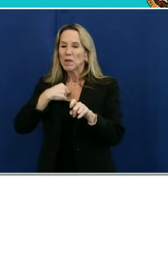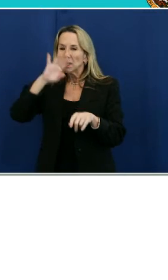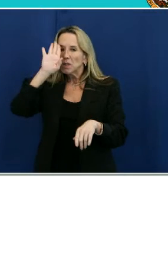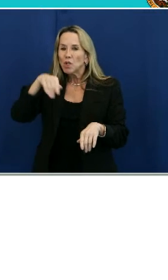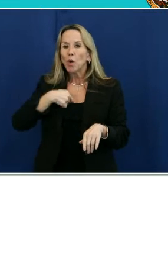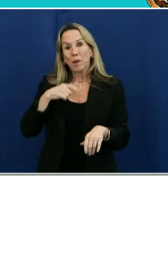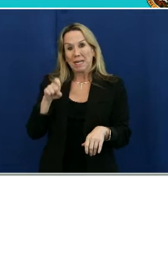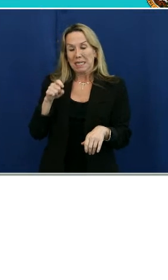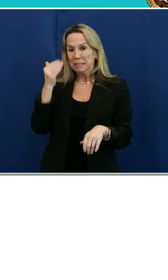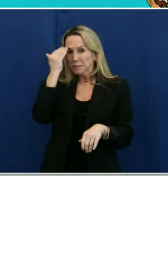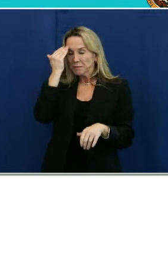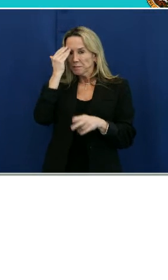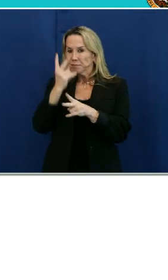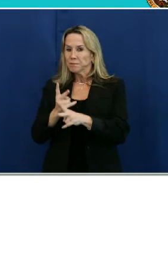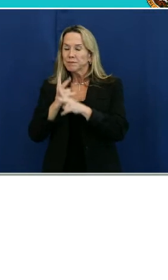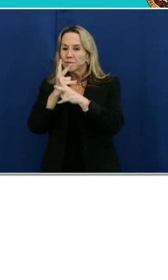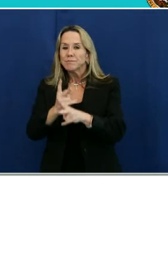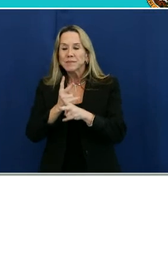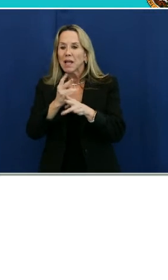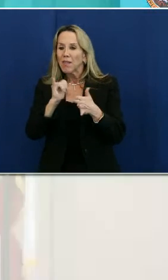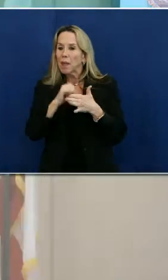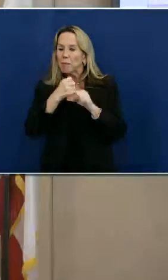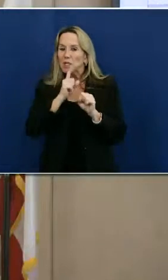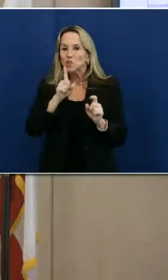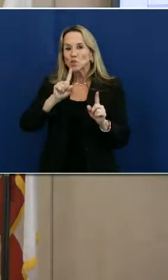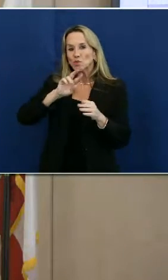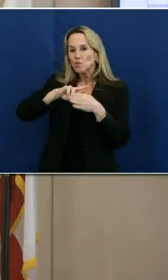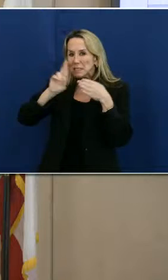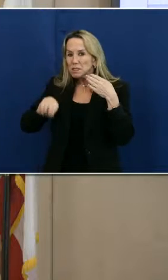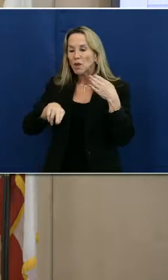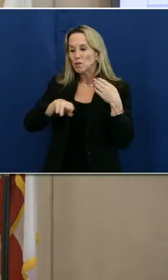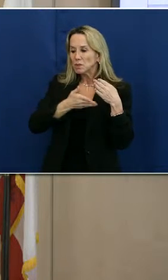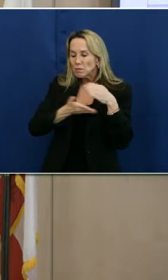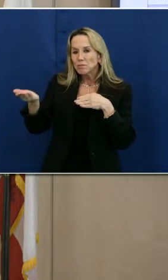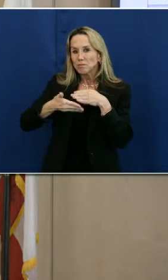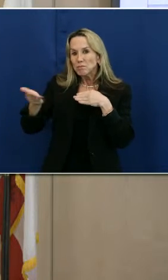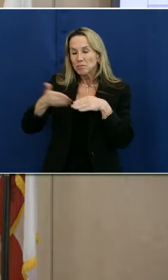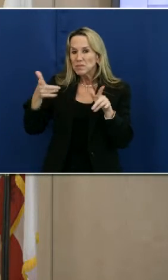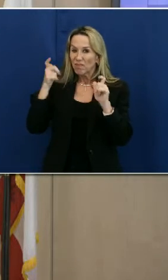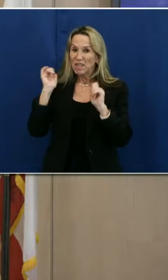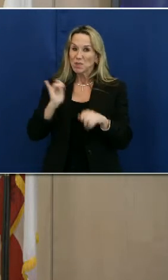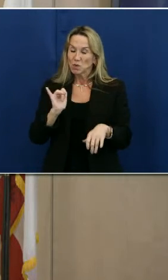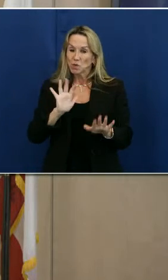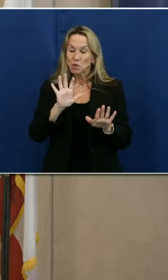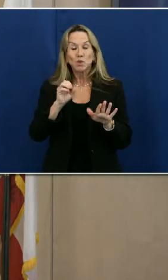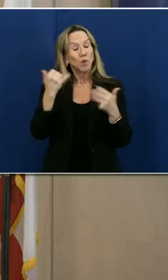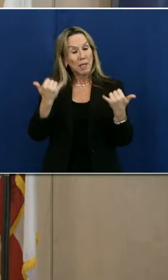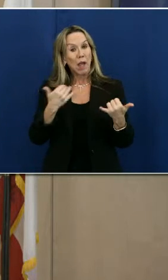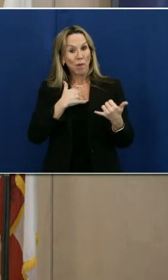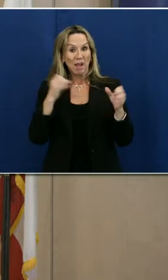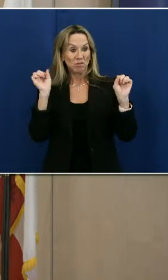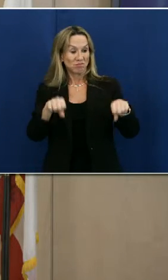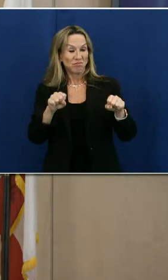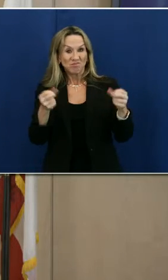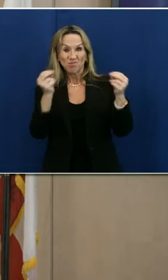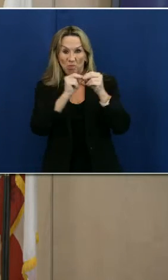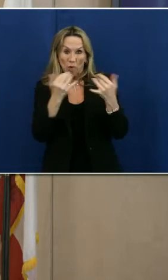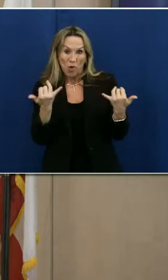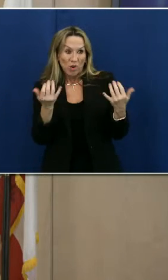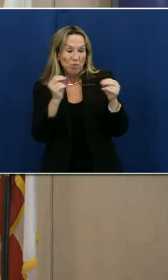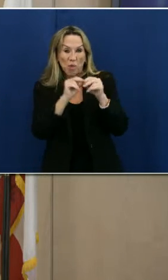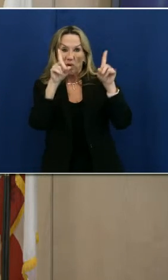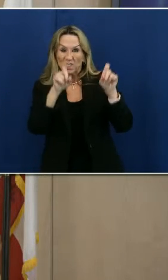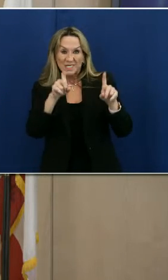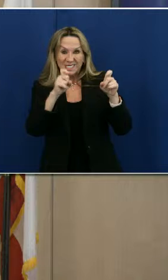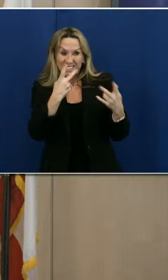we are very vigilant on this turnaround time. And so we think there's obviously more capacity now. There's more testing coming on